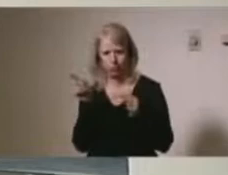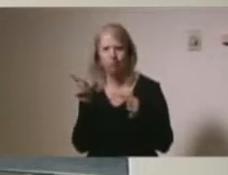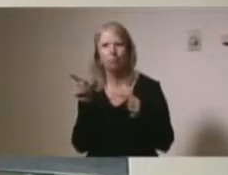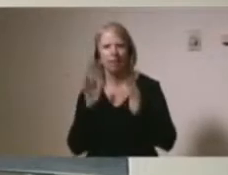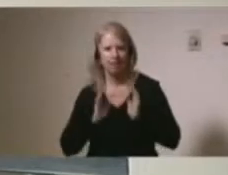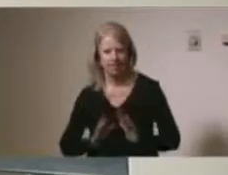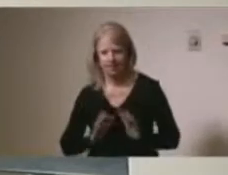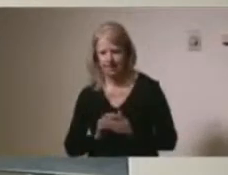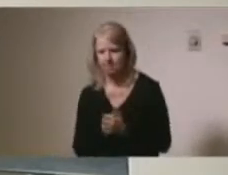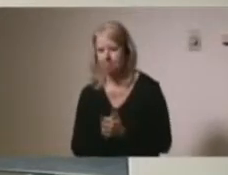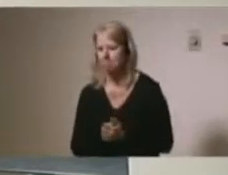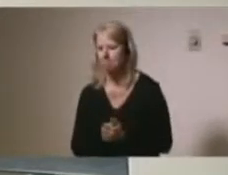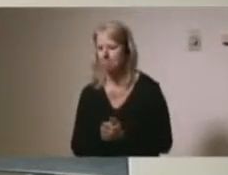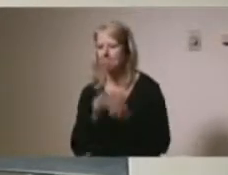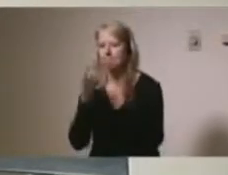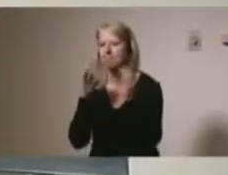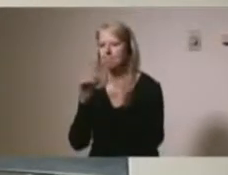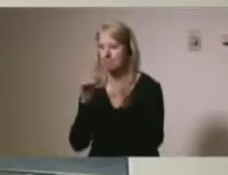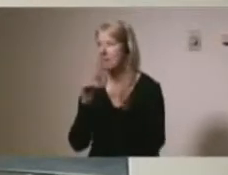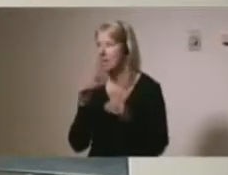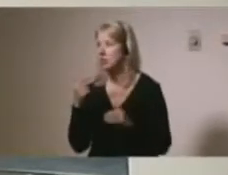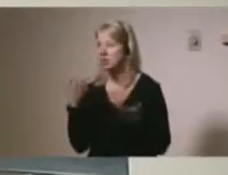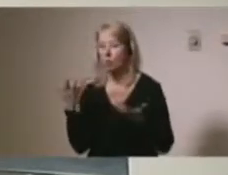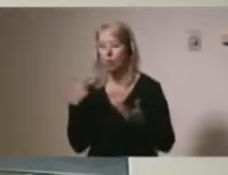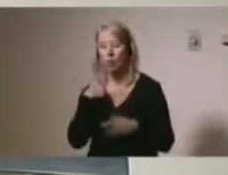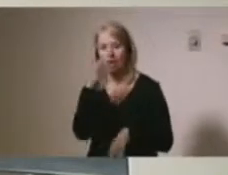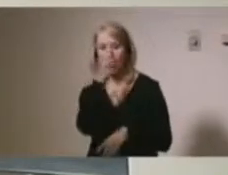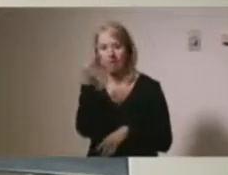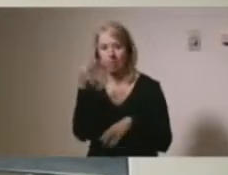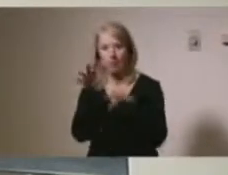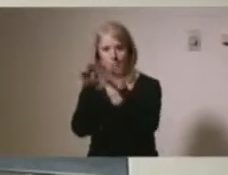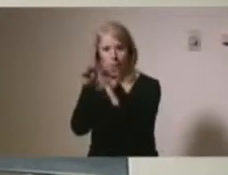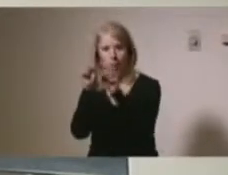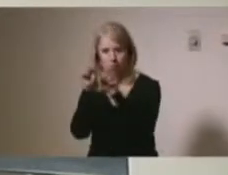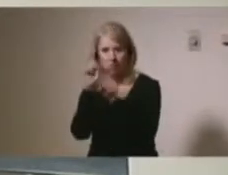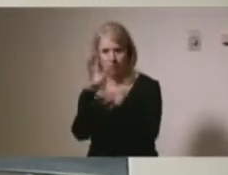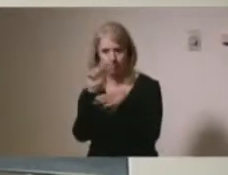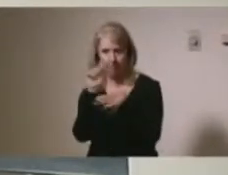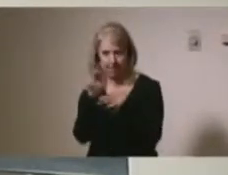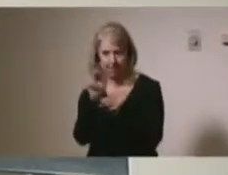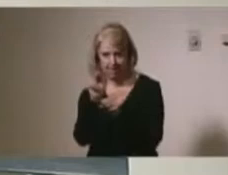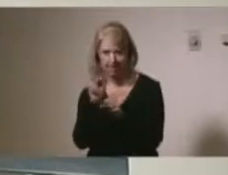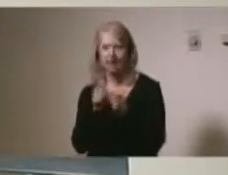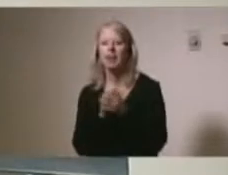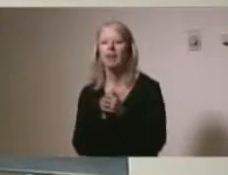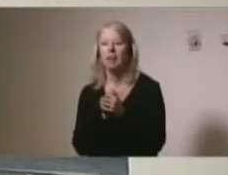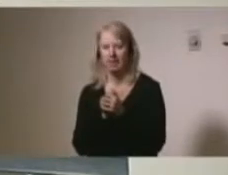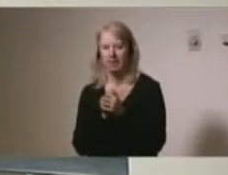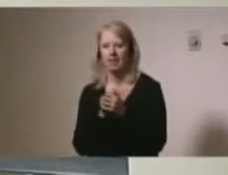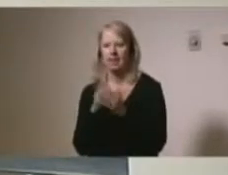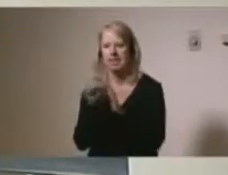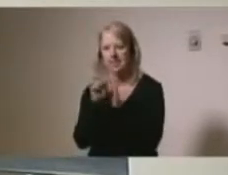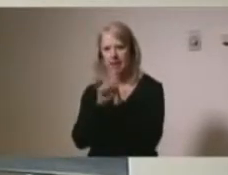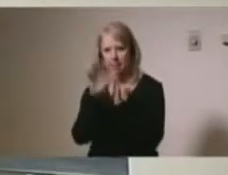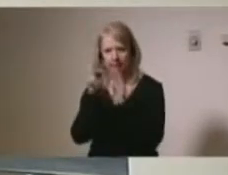Now, as we're a state bank, we have a